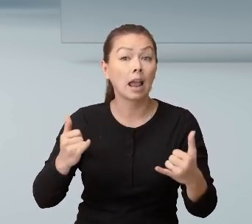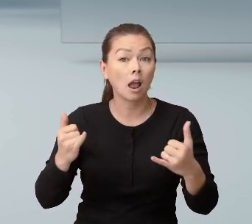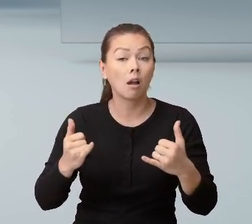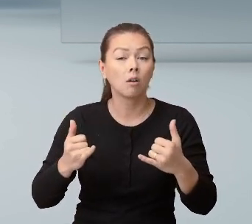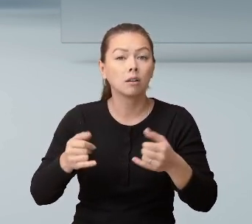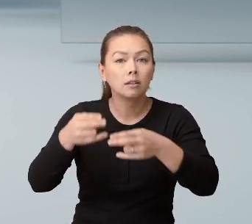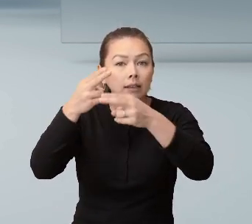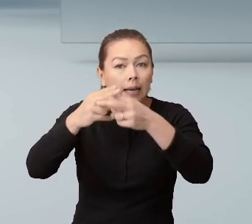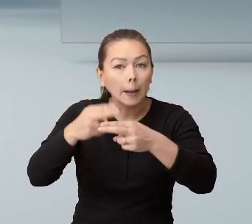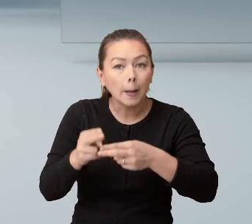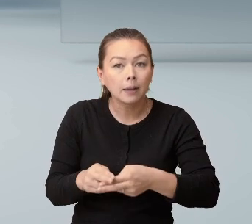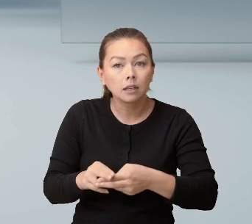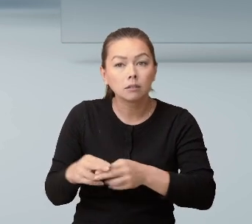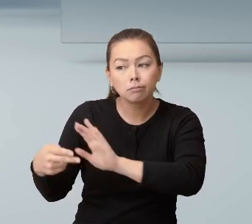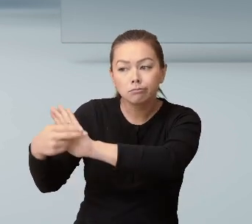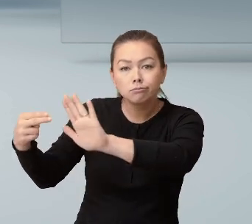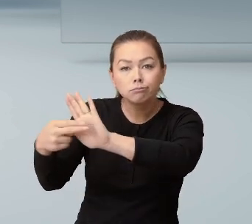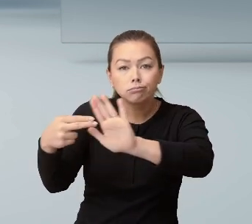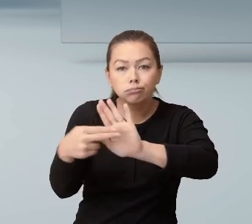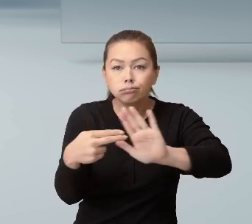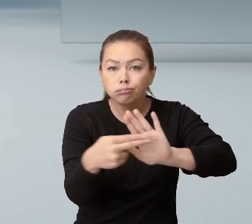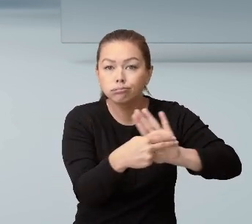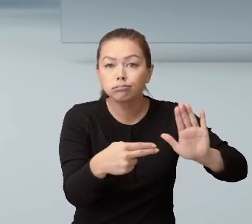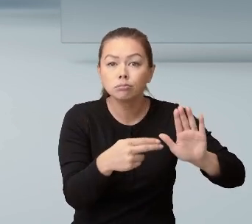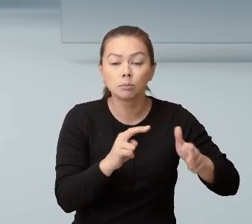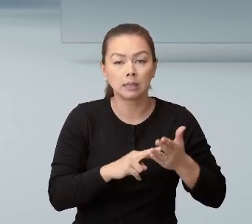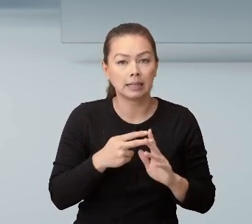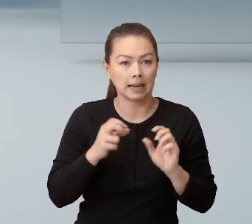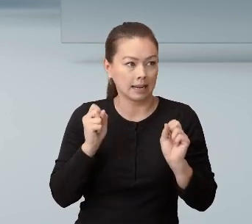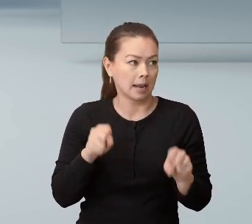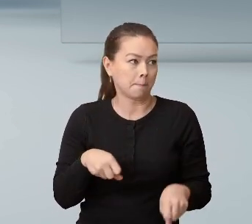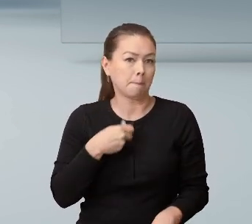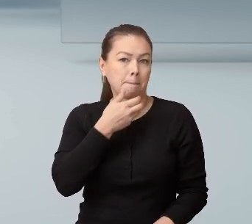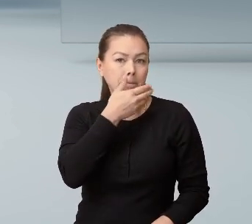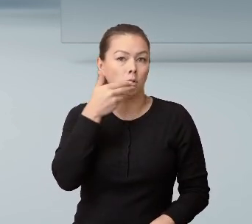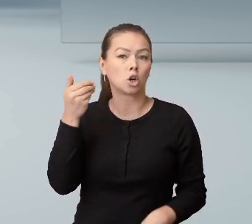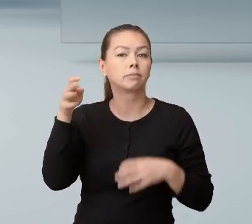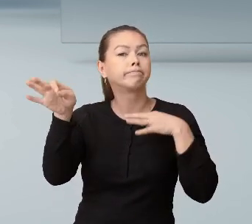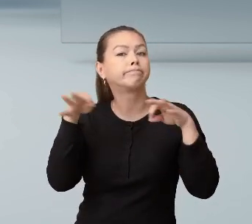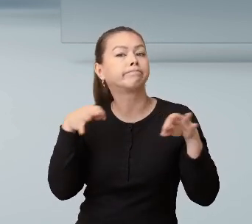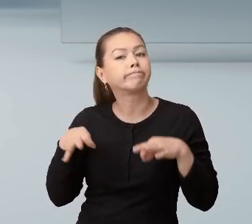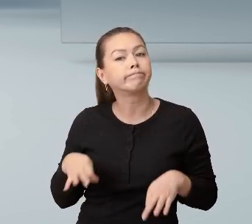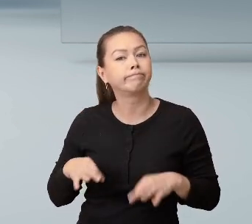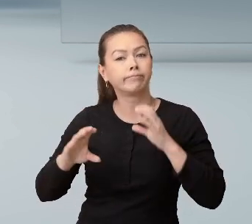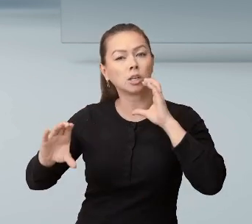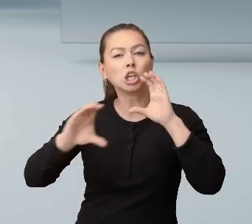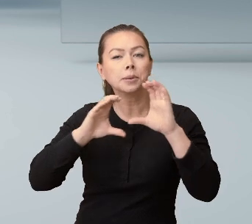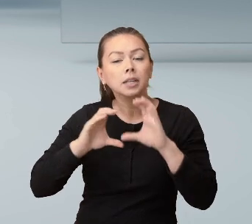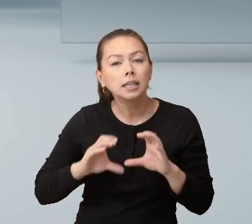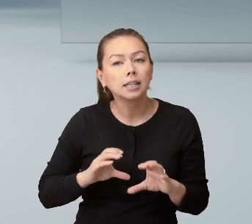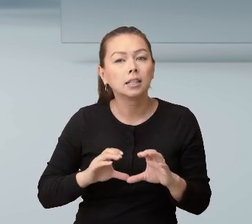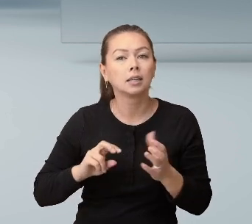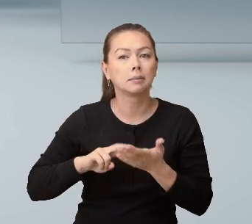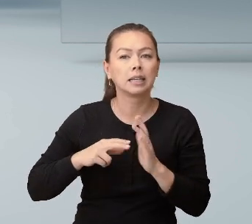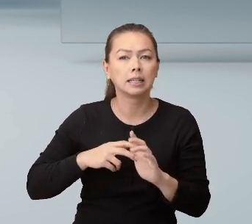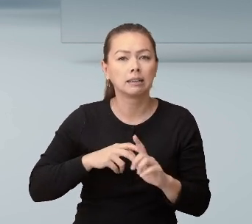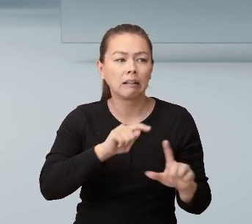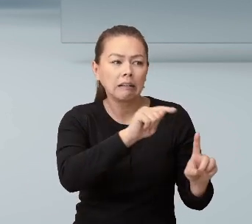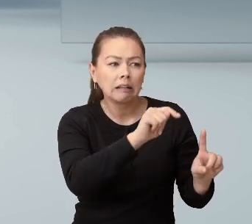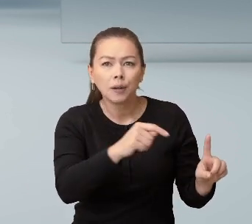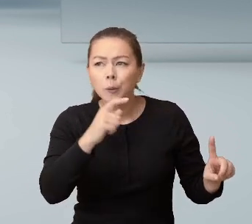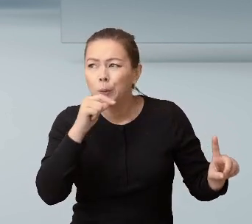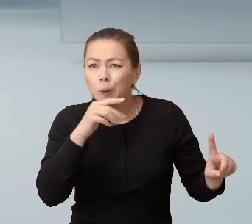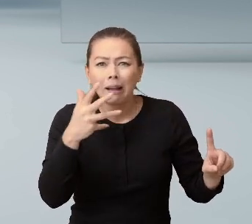naming conventions and taxonomy components, right, we want to make sure that we can better articulate, easier